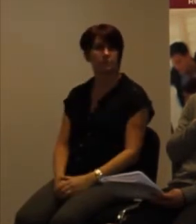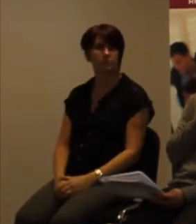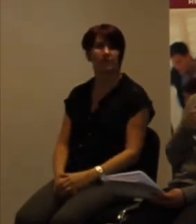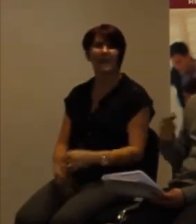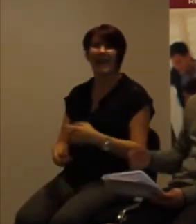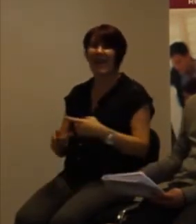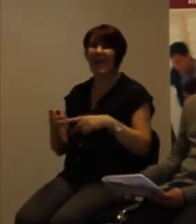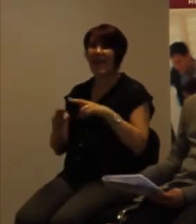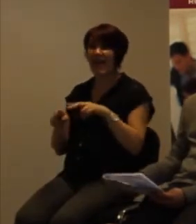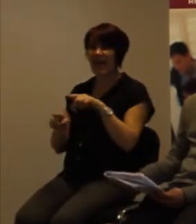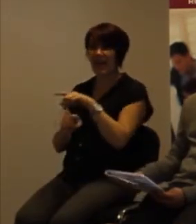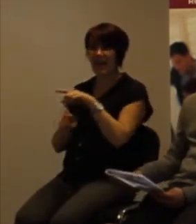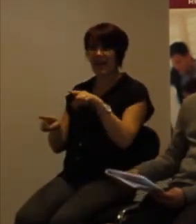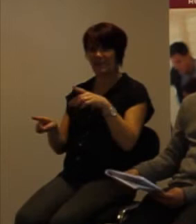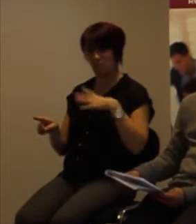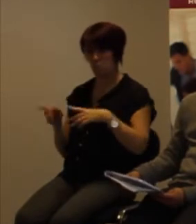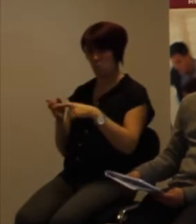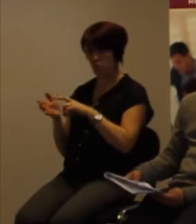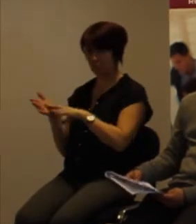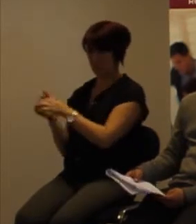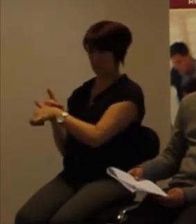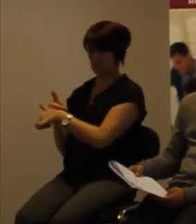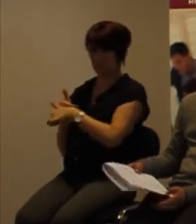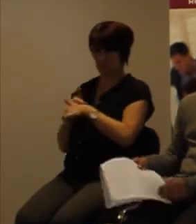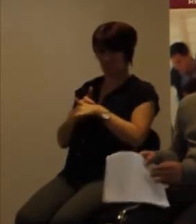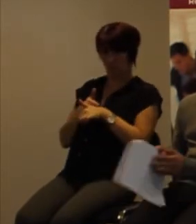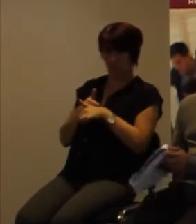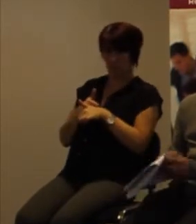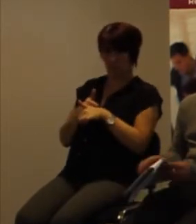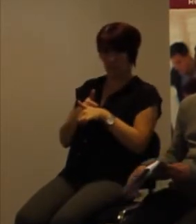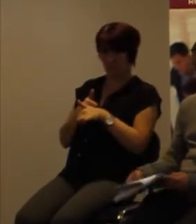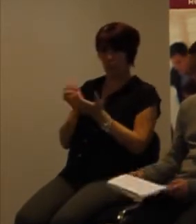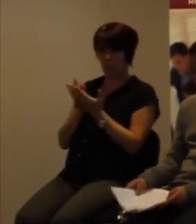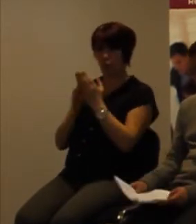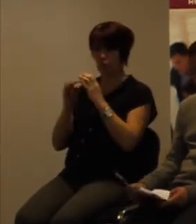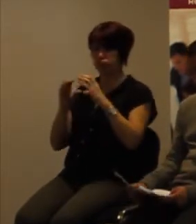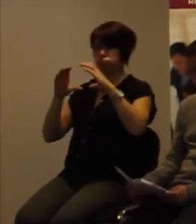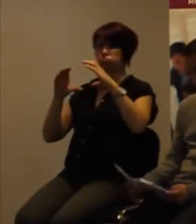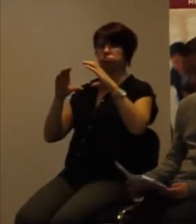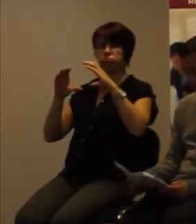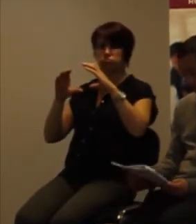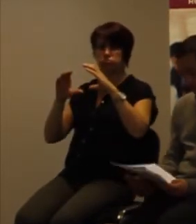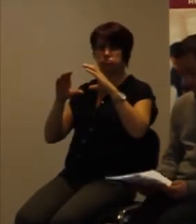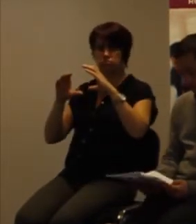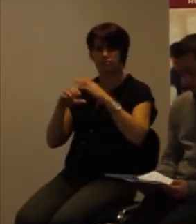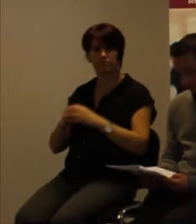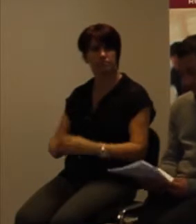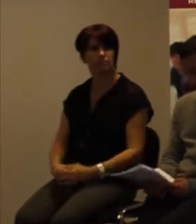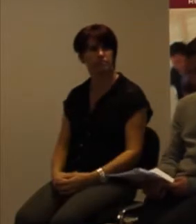If you are looking for OCNI to support you in the enlargement of